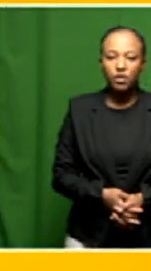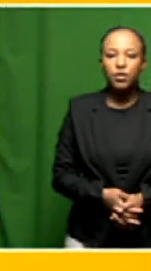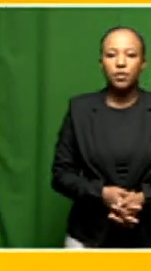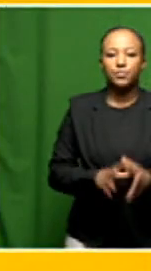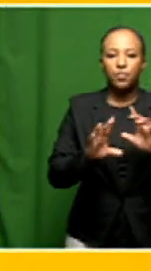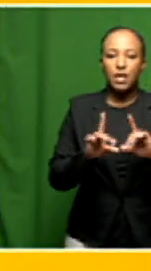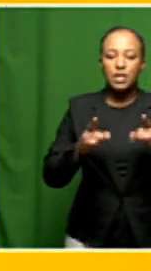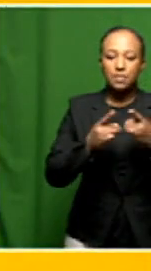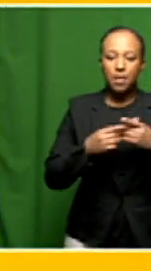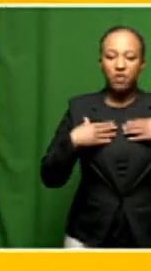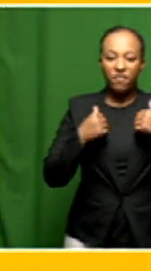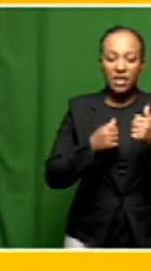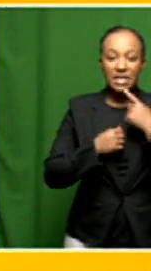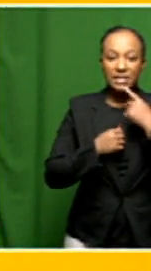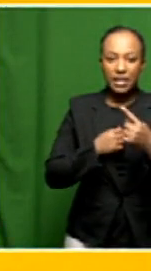The Health Department says